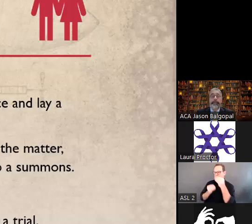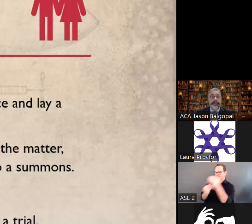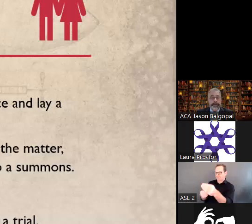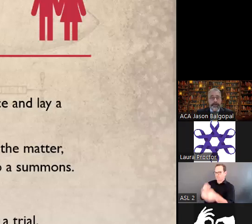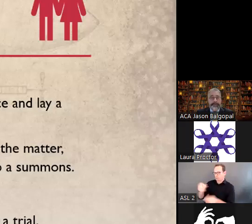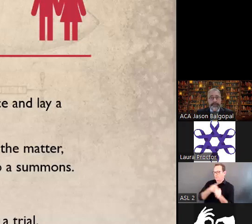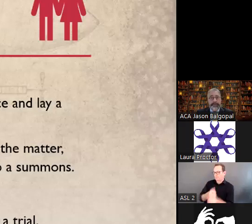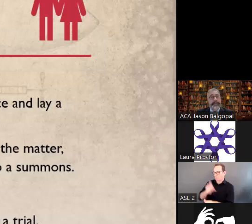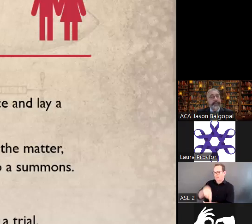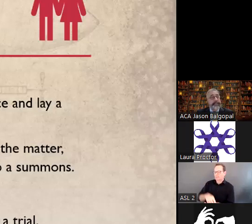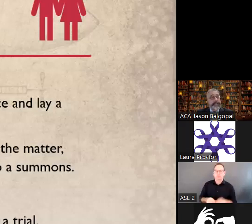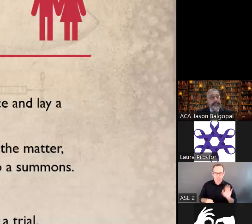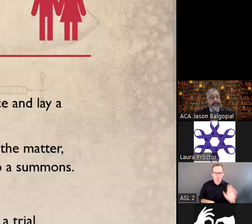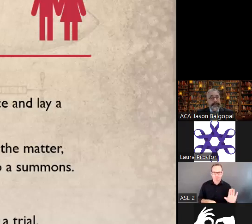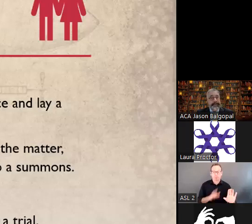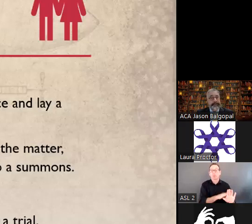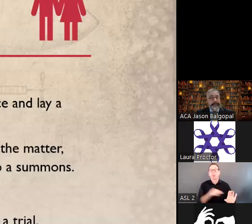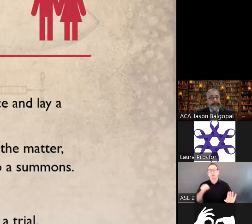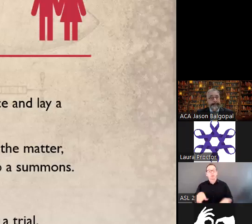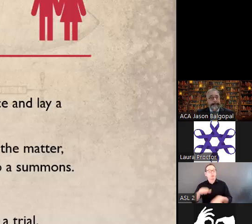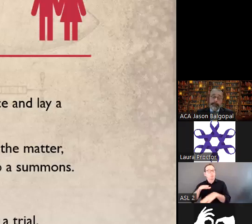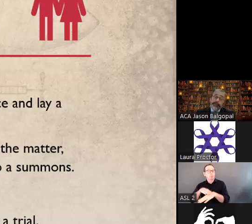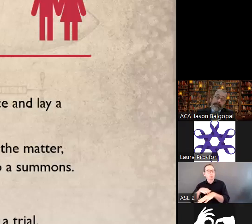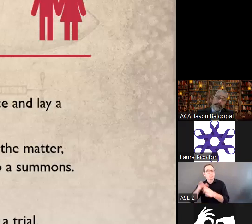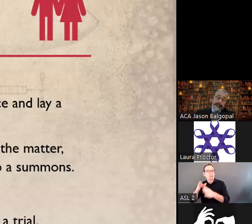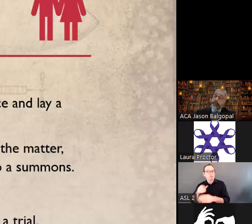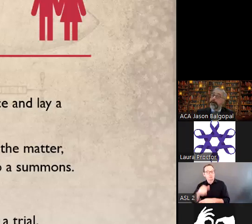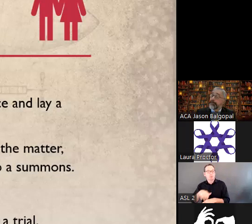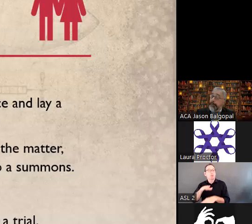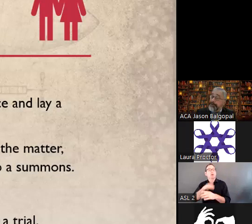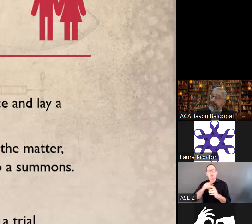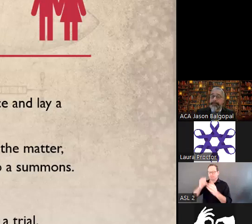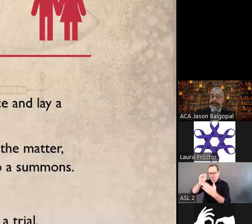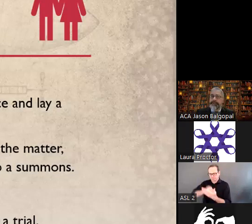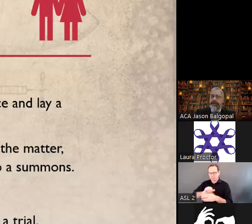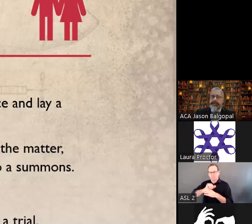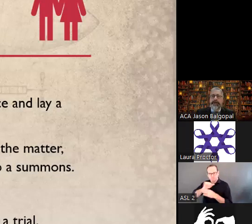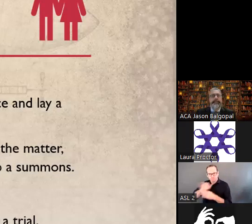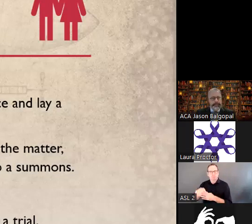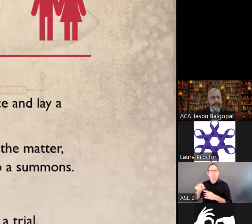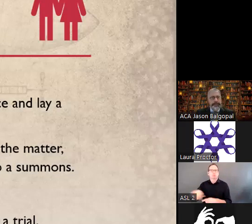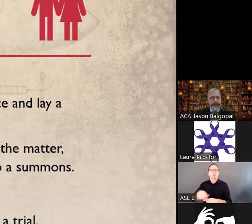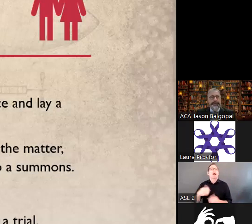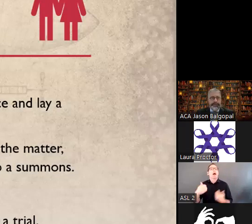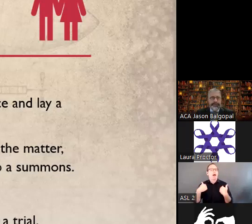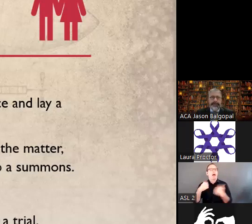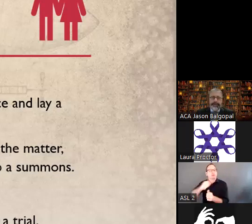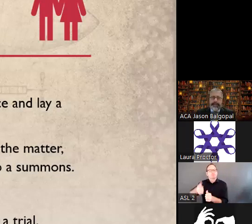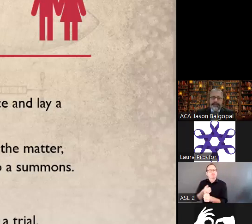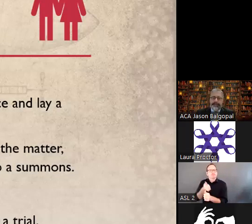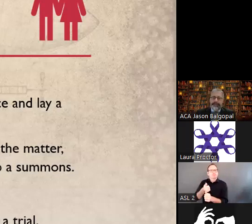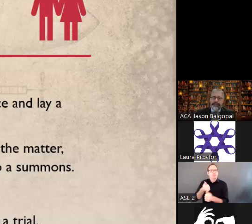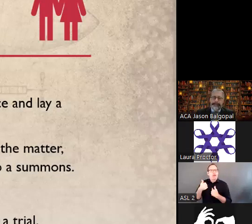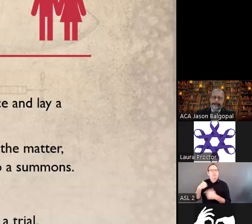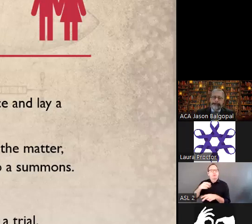a probation officer that is assigned to the matter. The person may not be required to report to the probation officer, but the probation officer is there in the